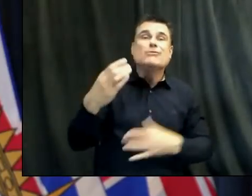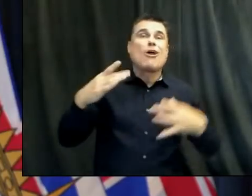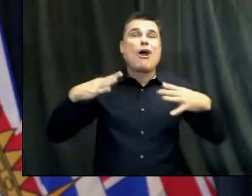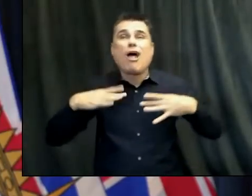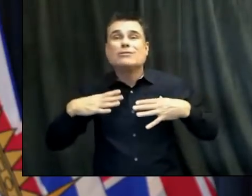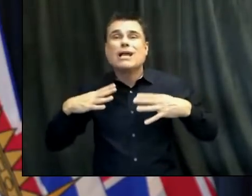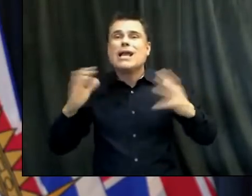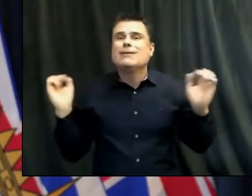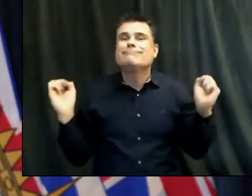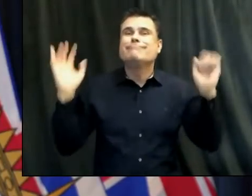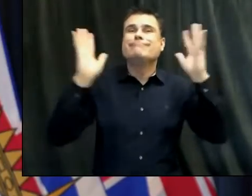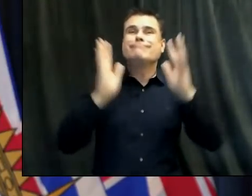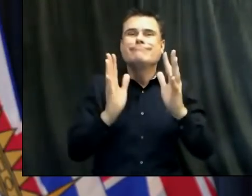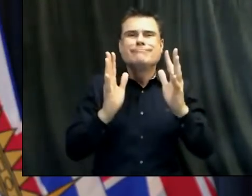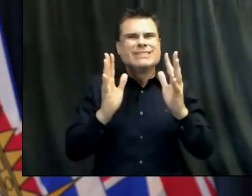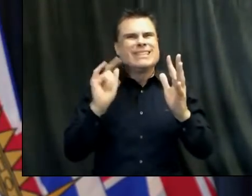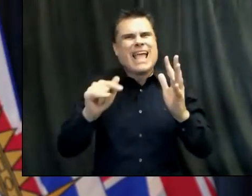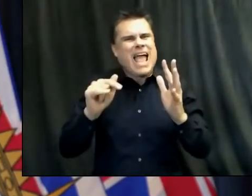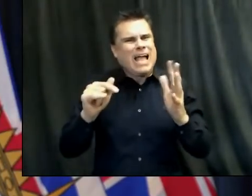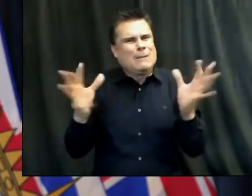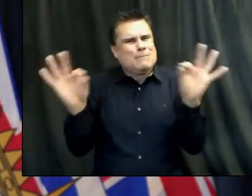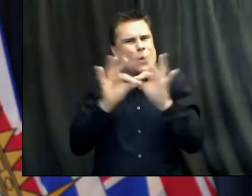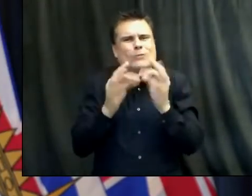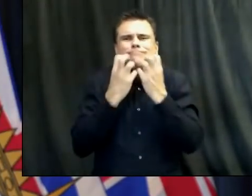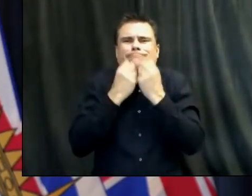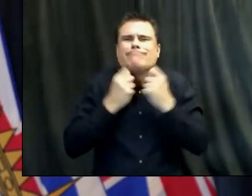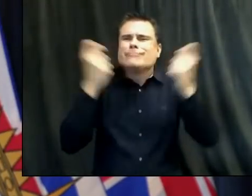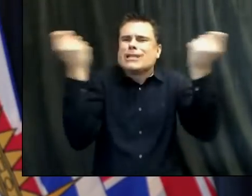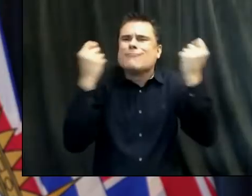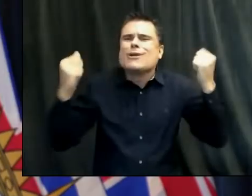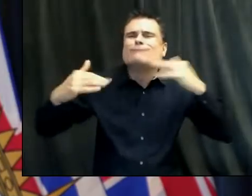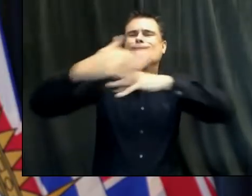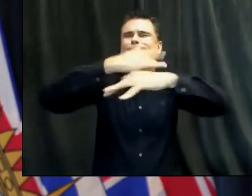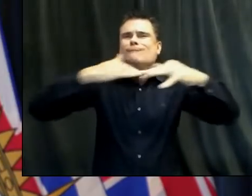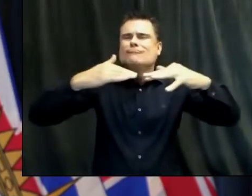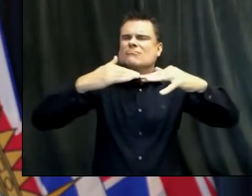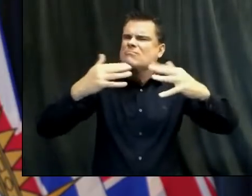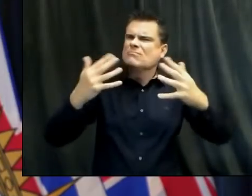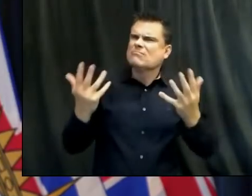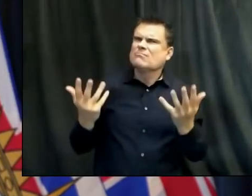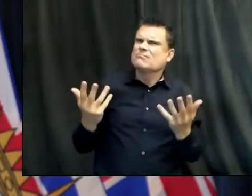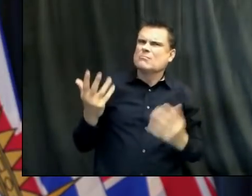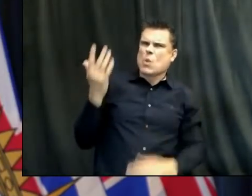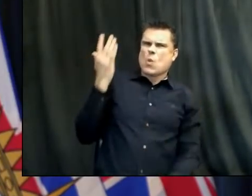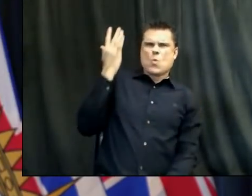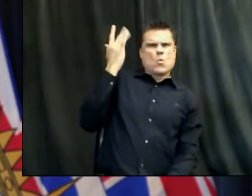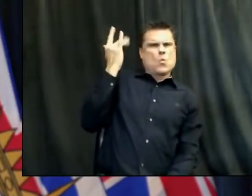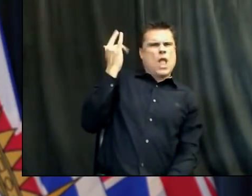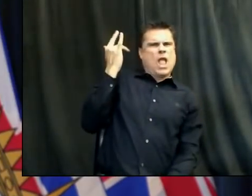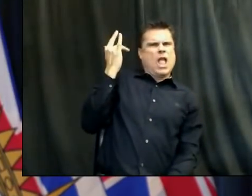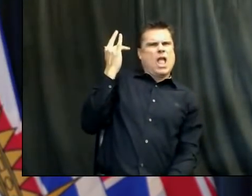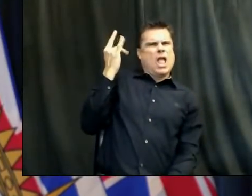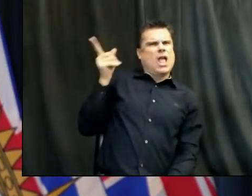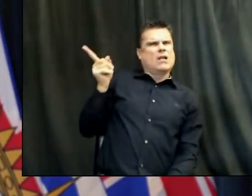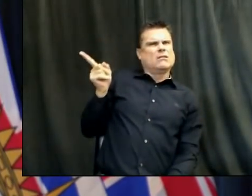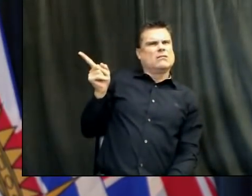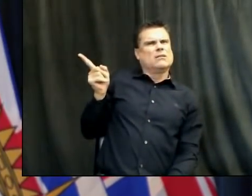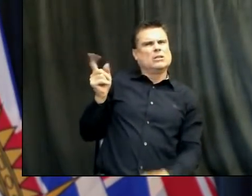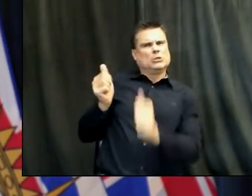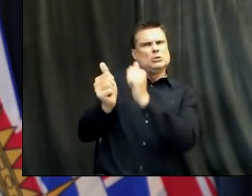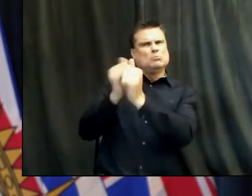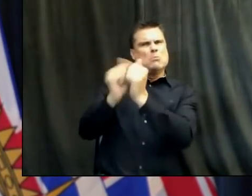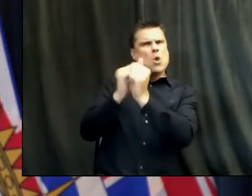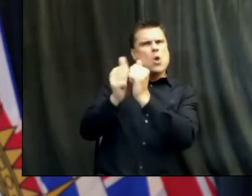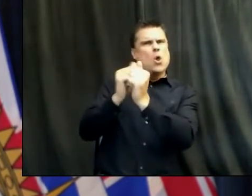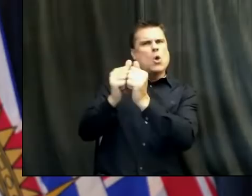guess my question is, why are you making the exception for sports, particularly for allowing individuals to travel outside of their respective home